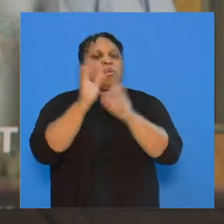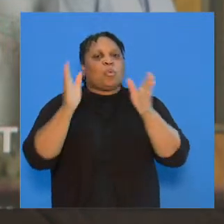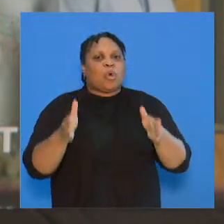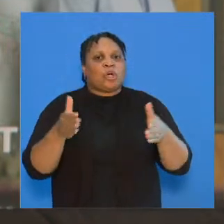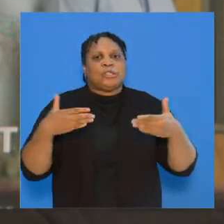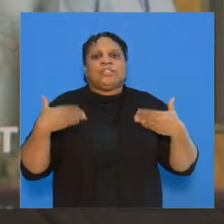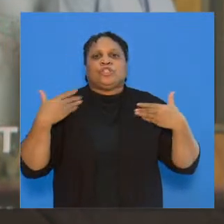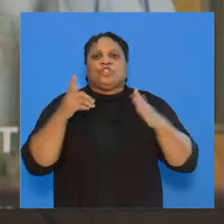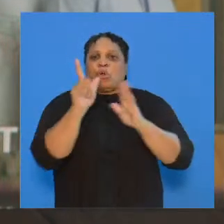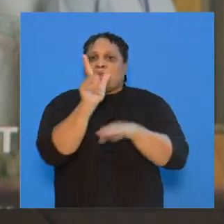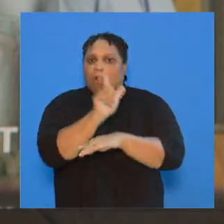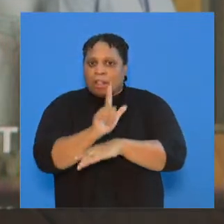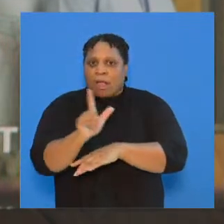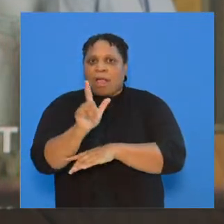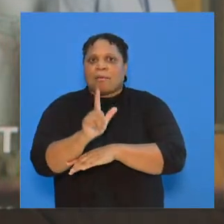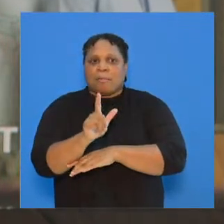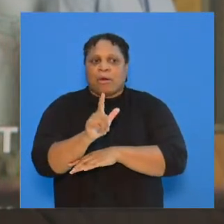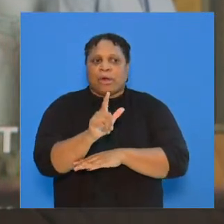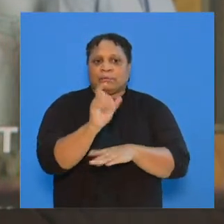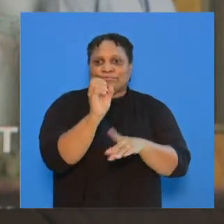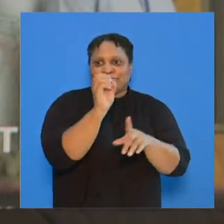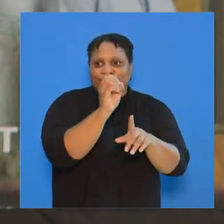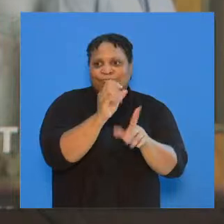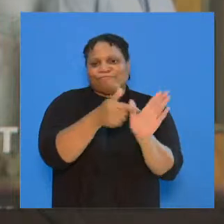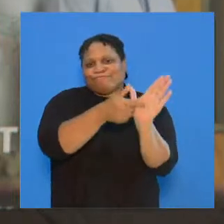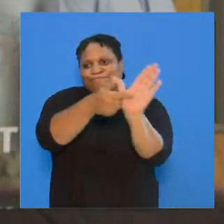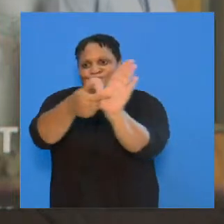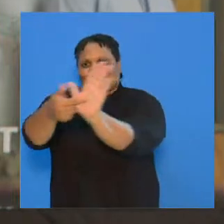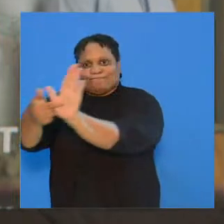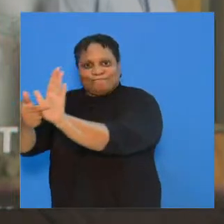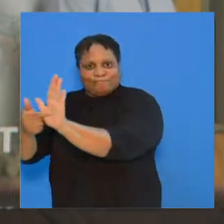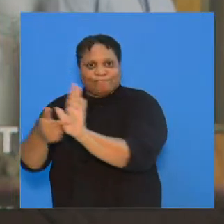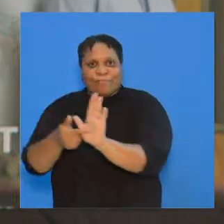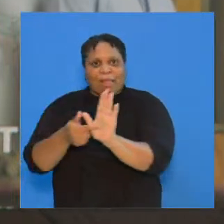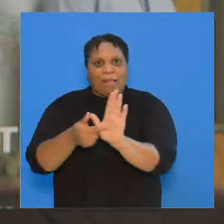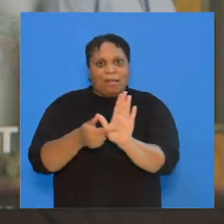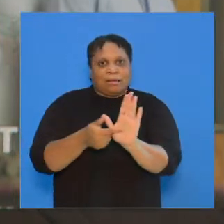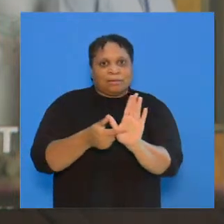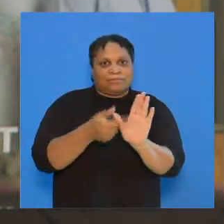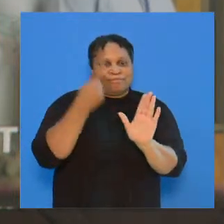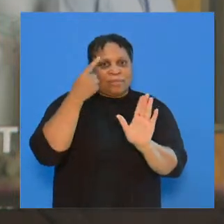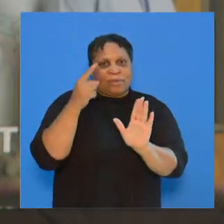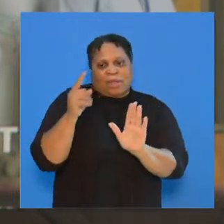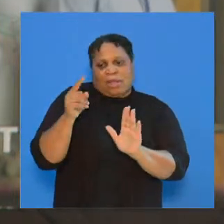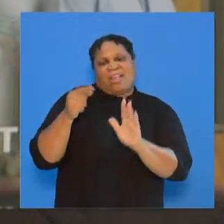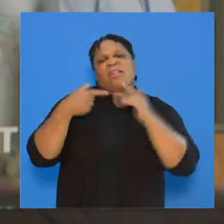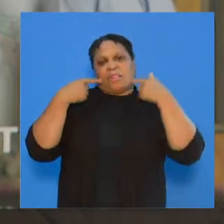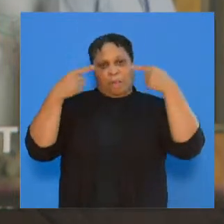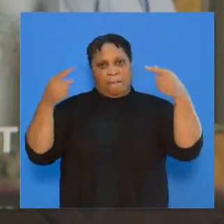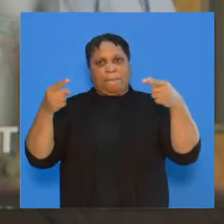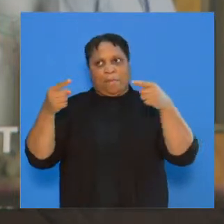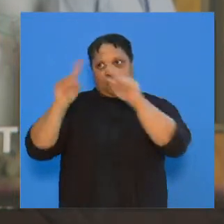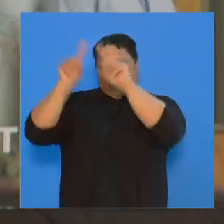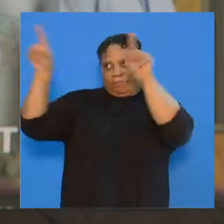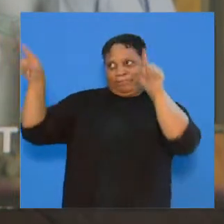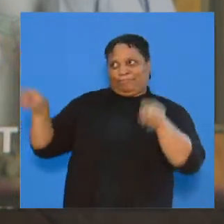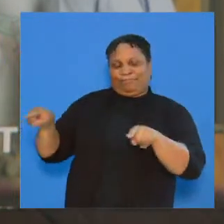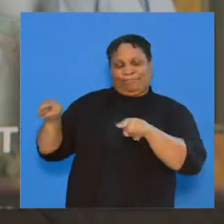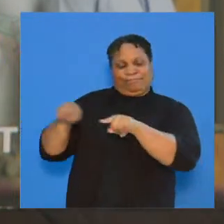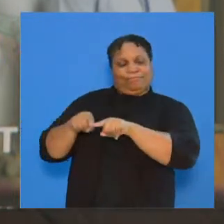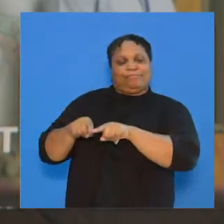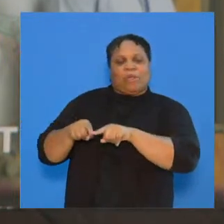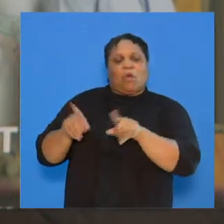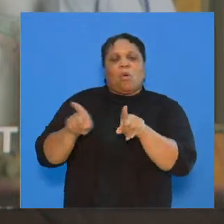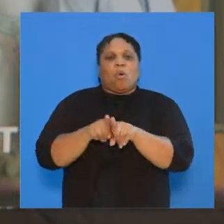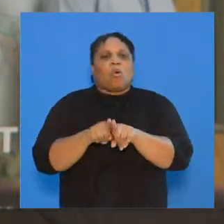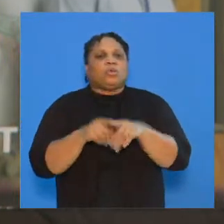Library will display Kylie and other students' artwork in their public display board. I also extend thanks to